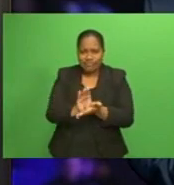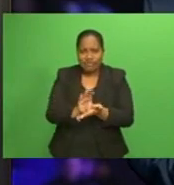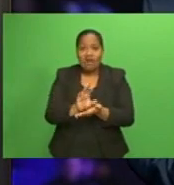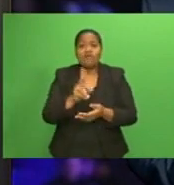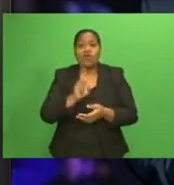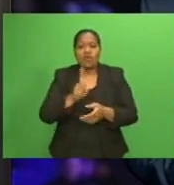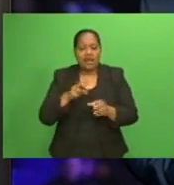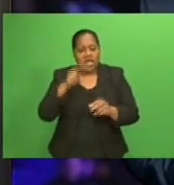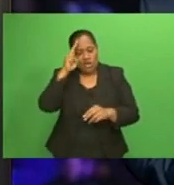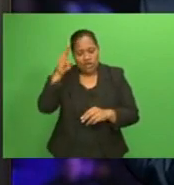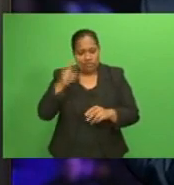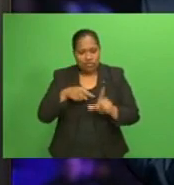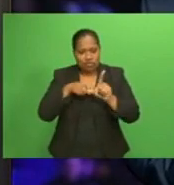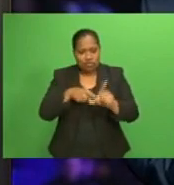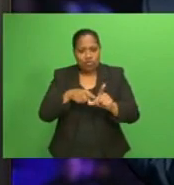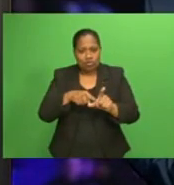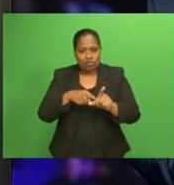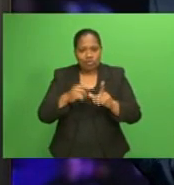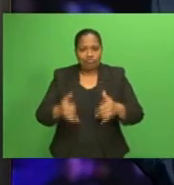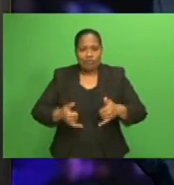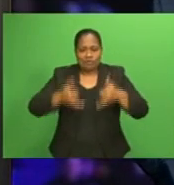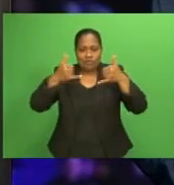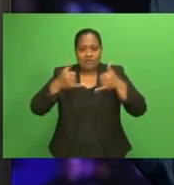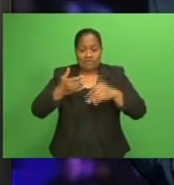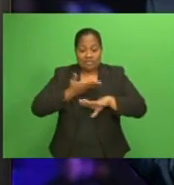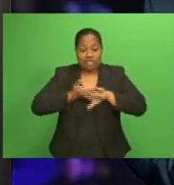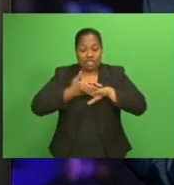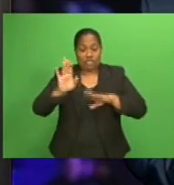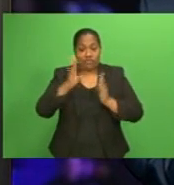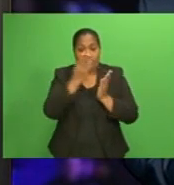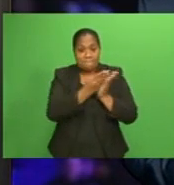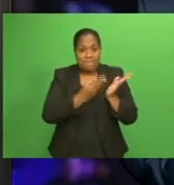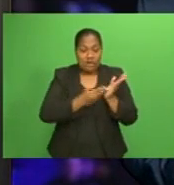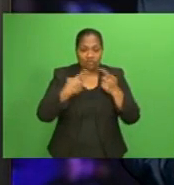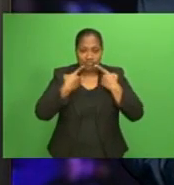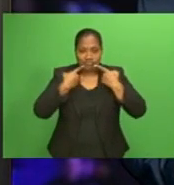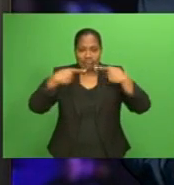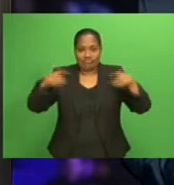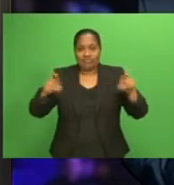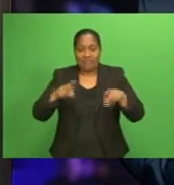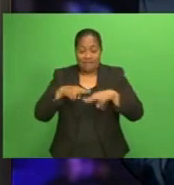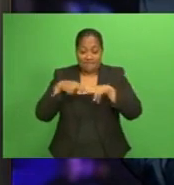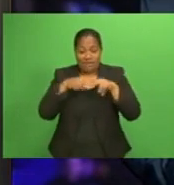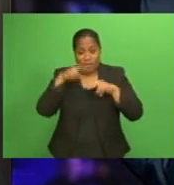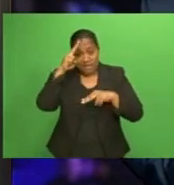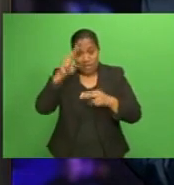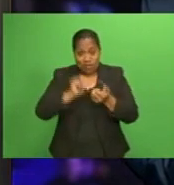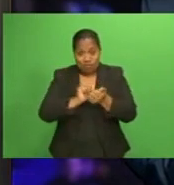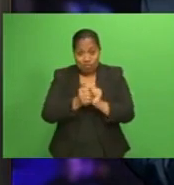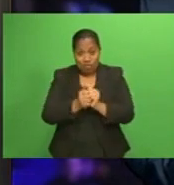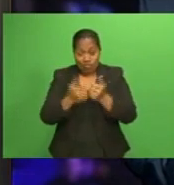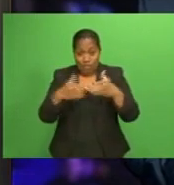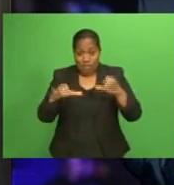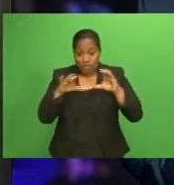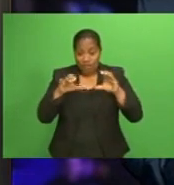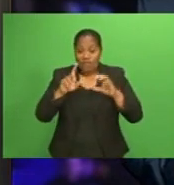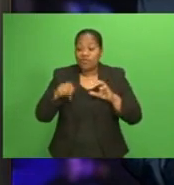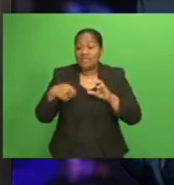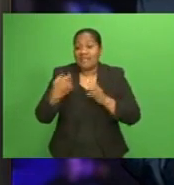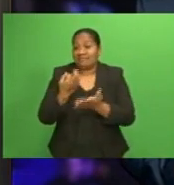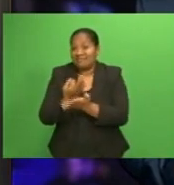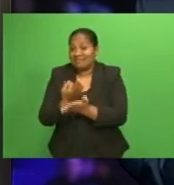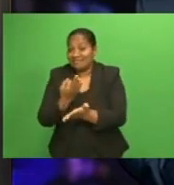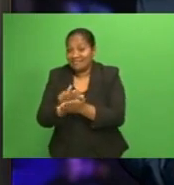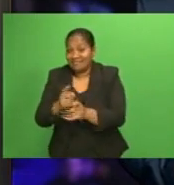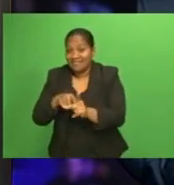Youth Championship when the new budget is announced. Having made its submission to the Fiji National Sports Commission for the next financial year, the Federation can